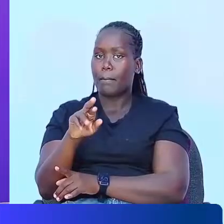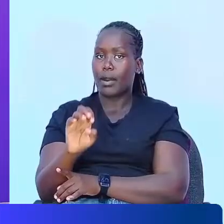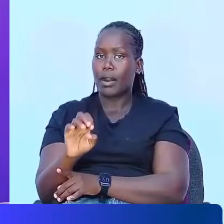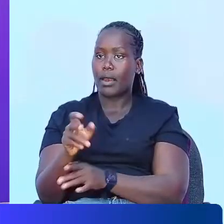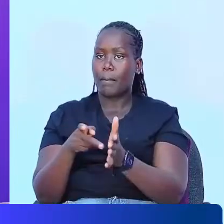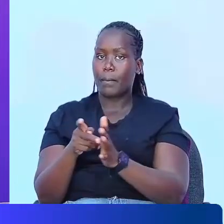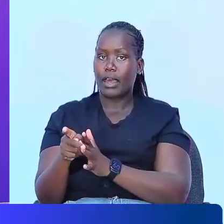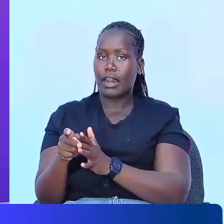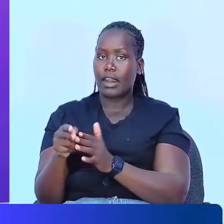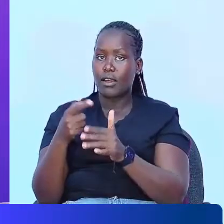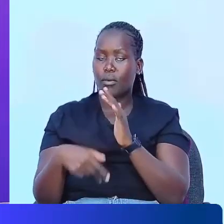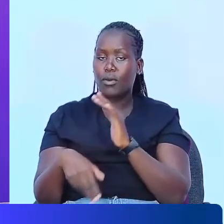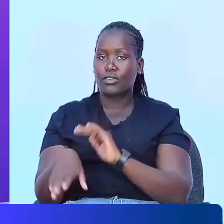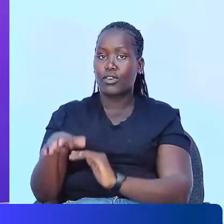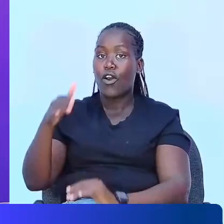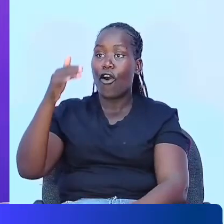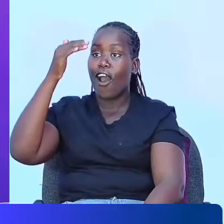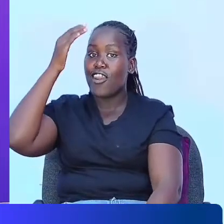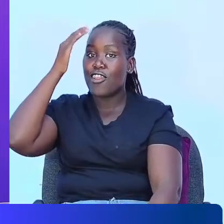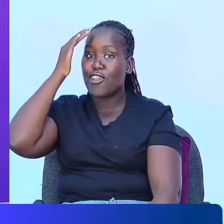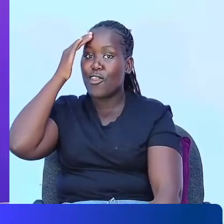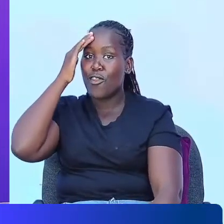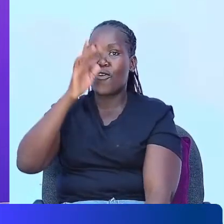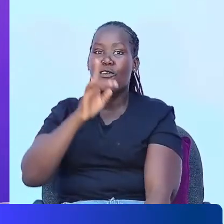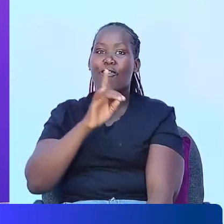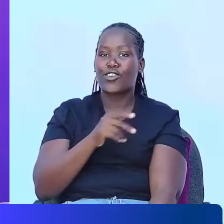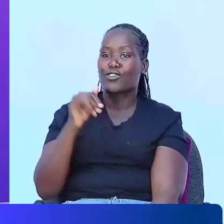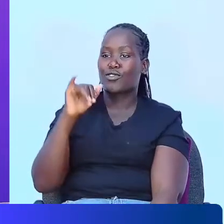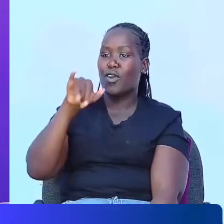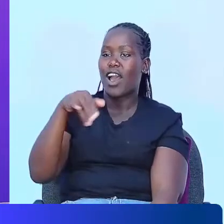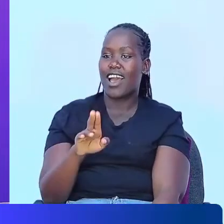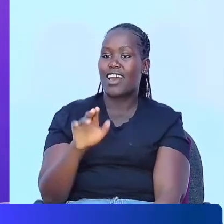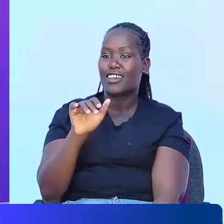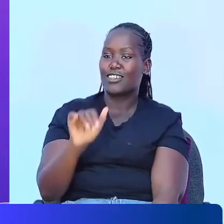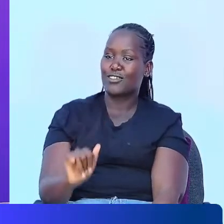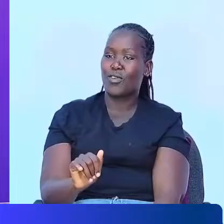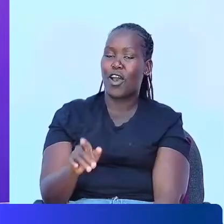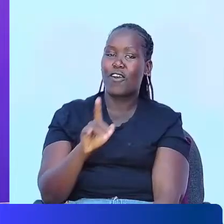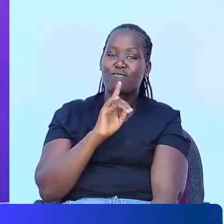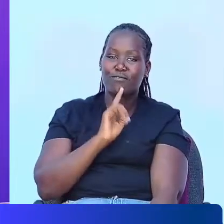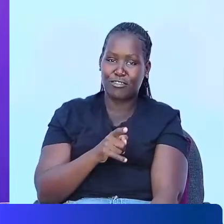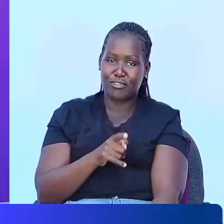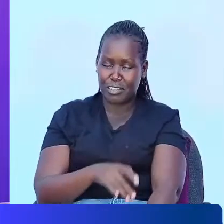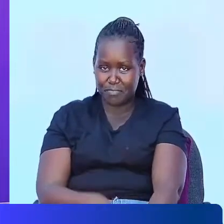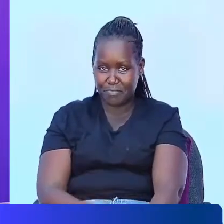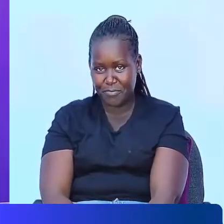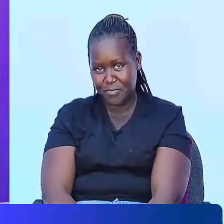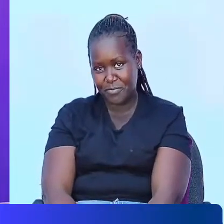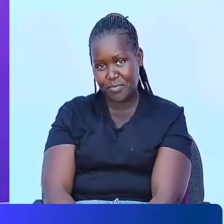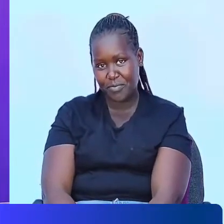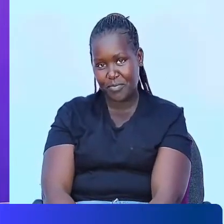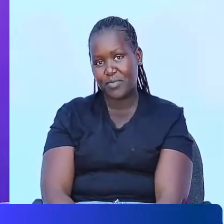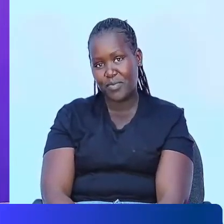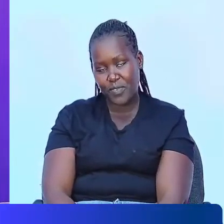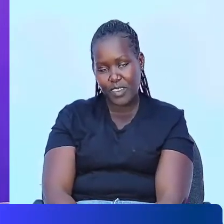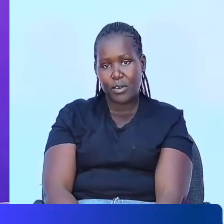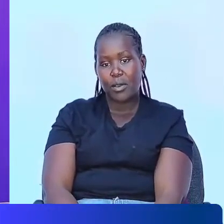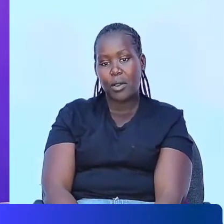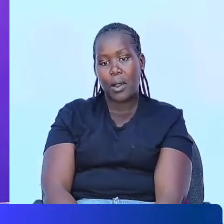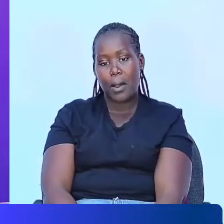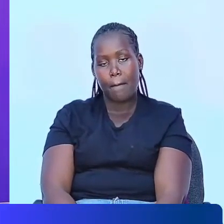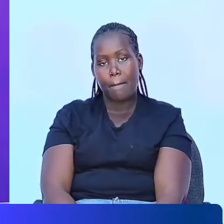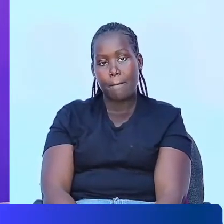is called Jua for sure. Jua for sure, not Hakikisha. Yes, it's Hakikisha, but it's Jua for sure. Yeah.